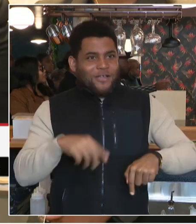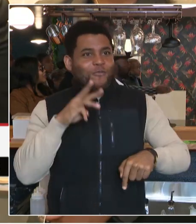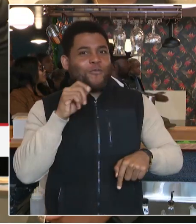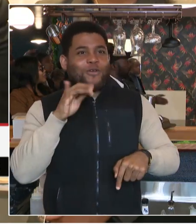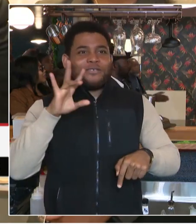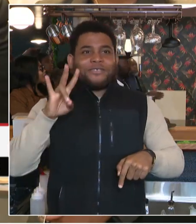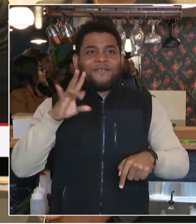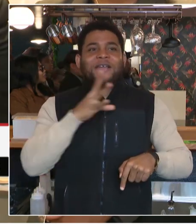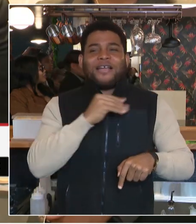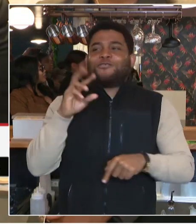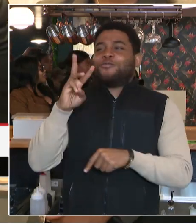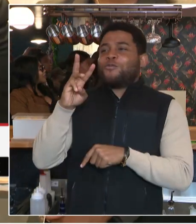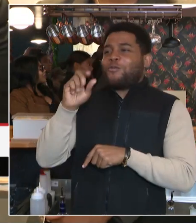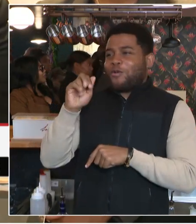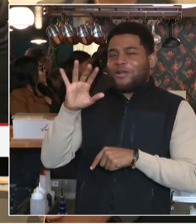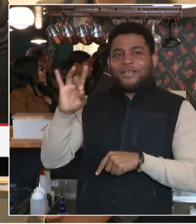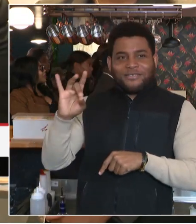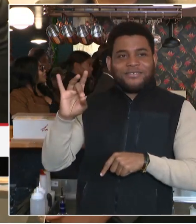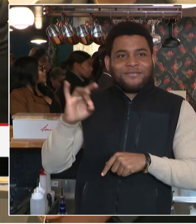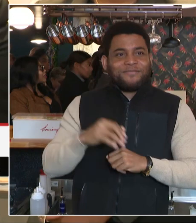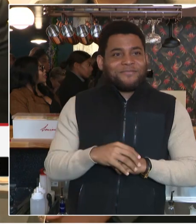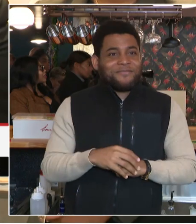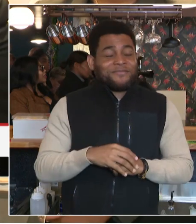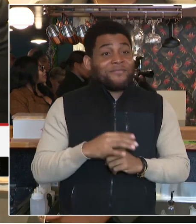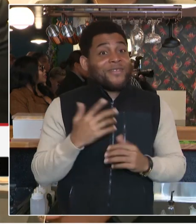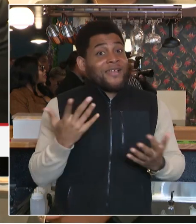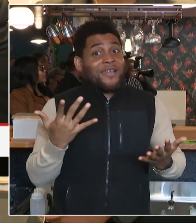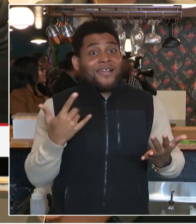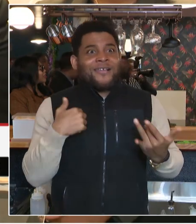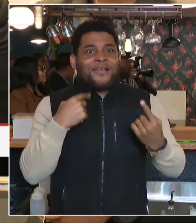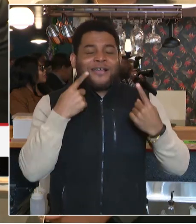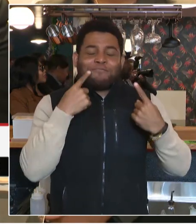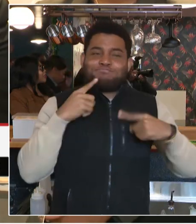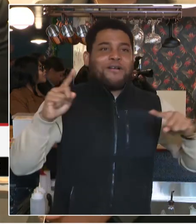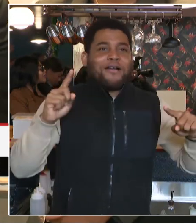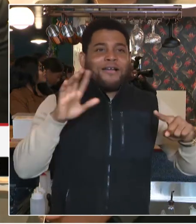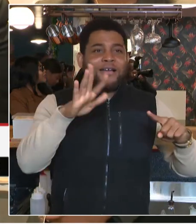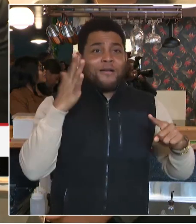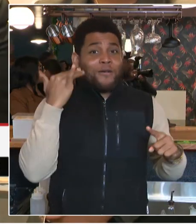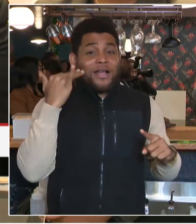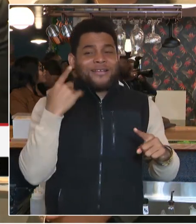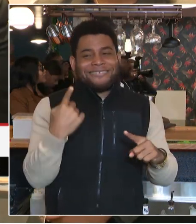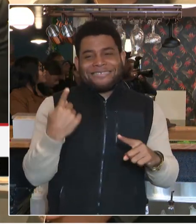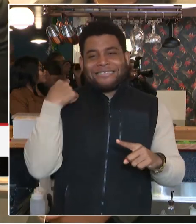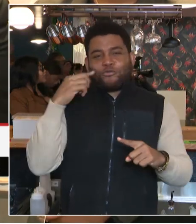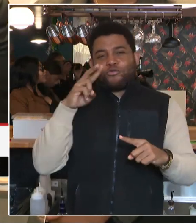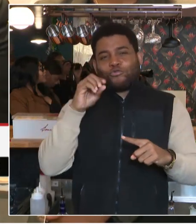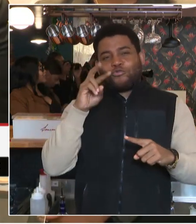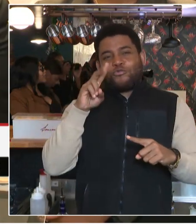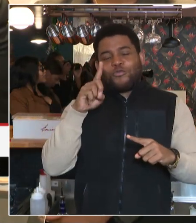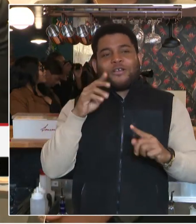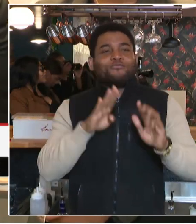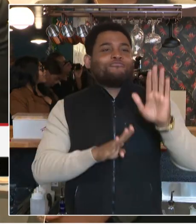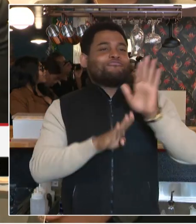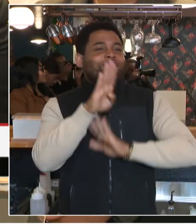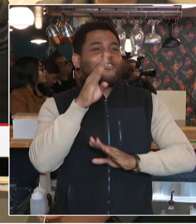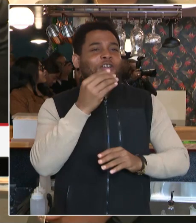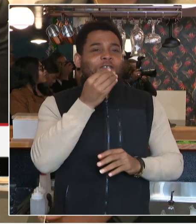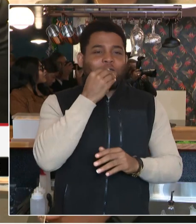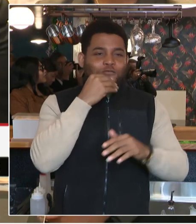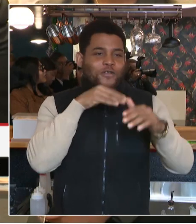do that because we launched in 2021 the Food Access Fund to help our